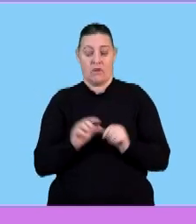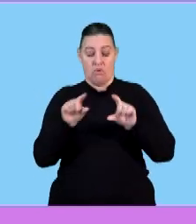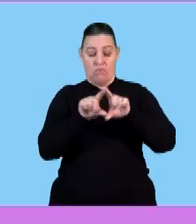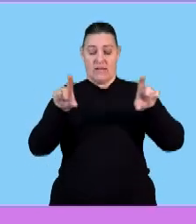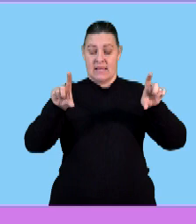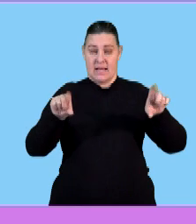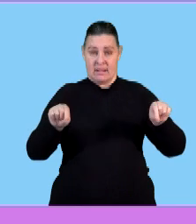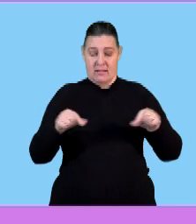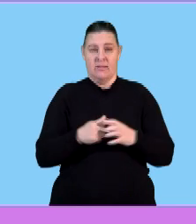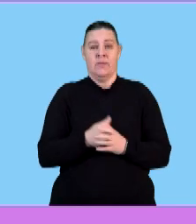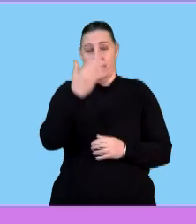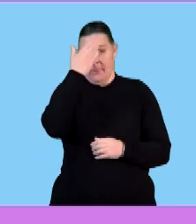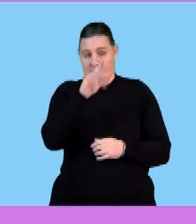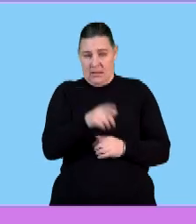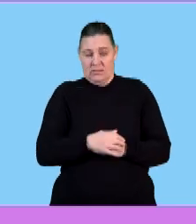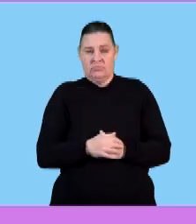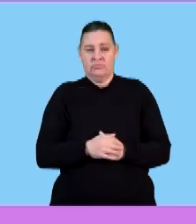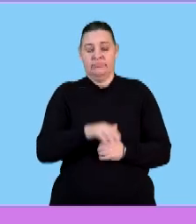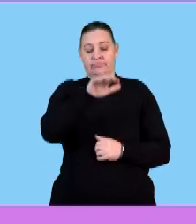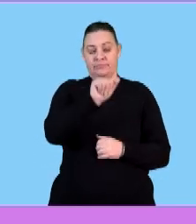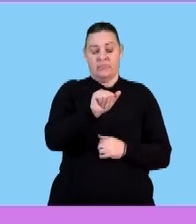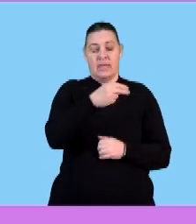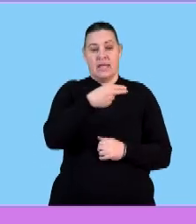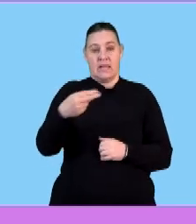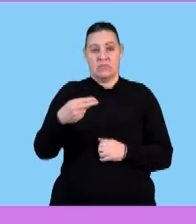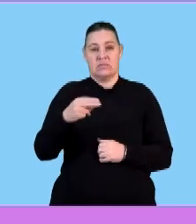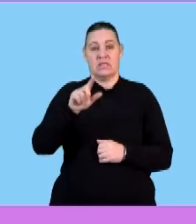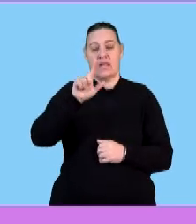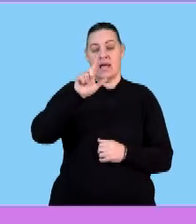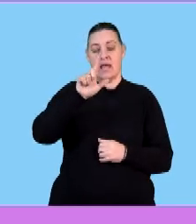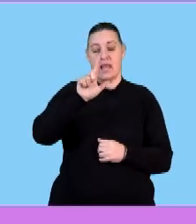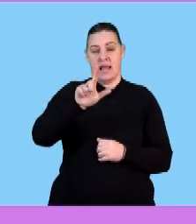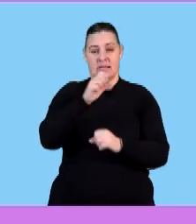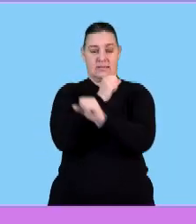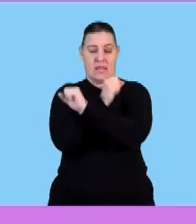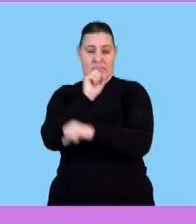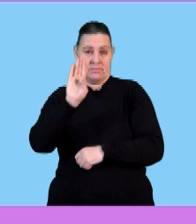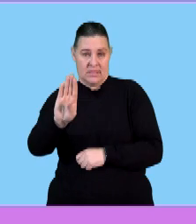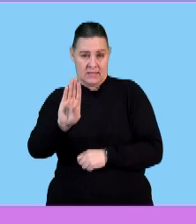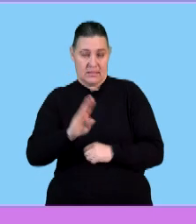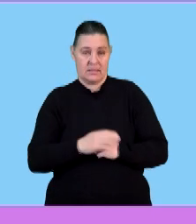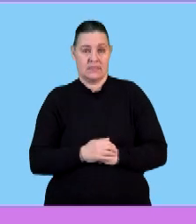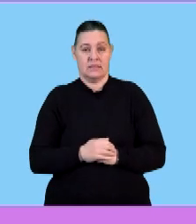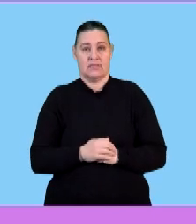a rectangle, so you know that. The area of a rectangle, formula, length times breadth.